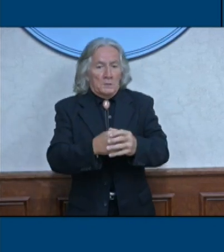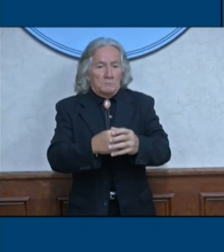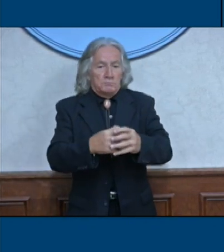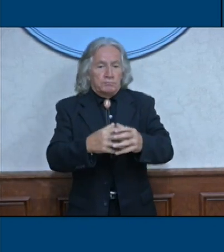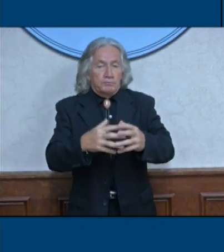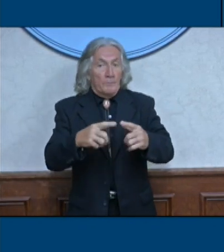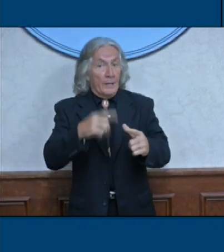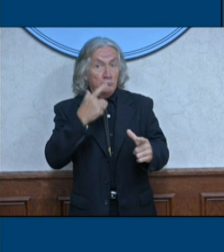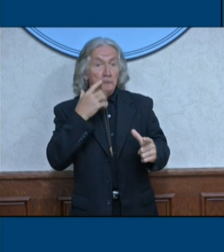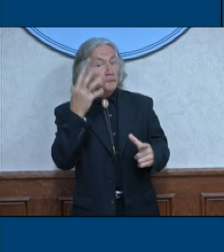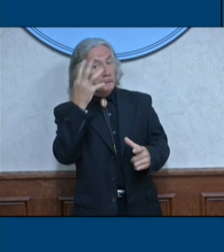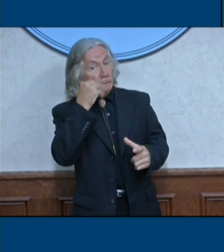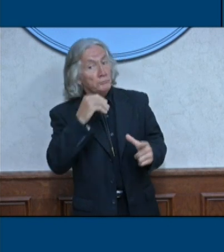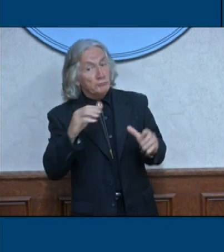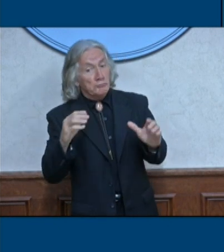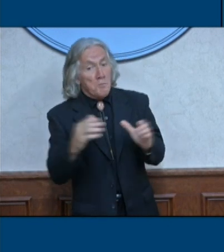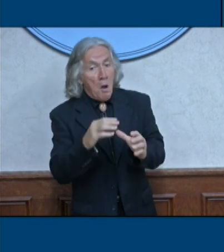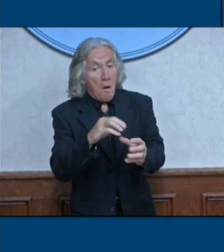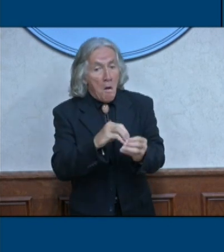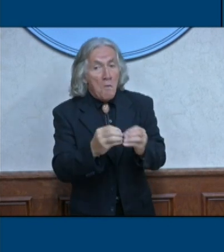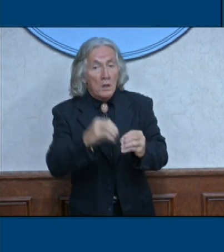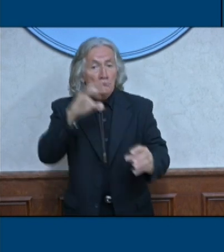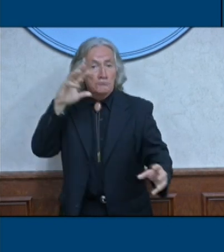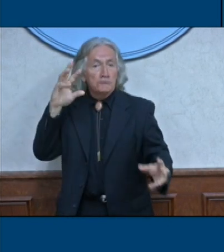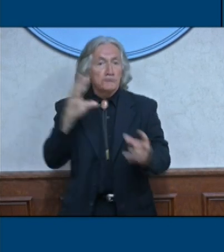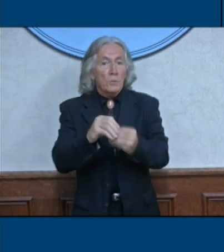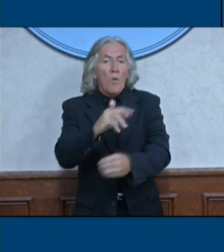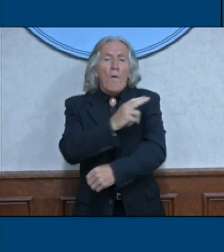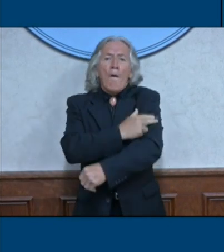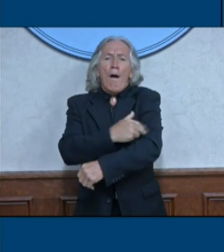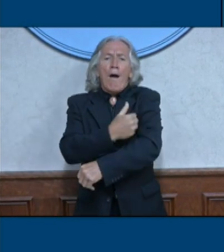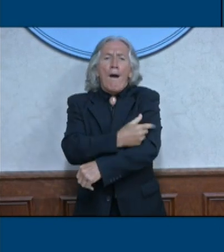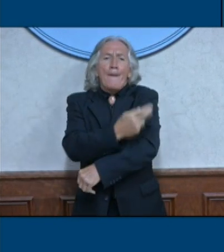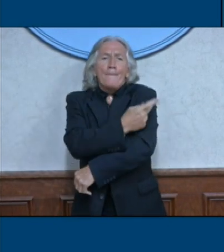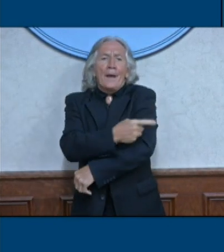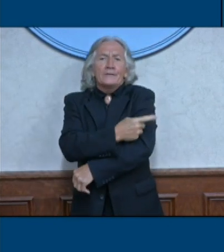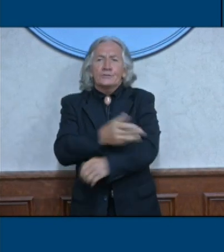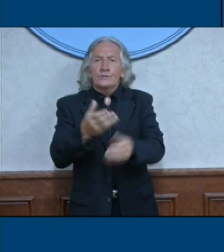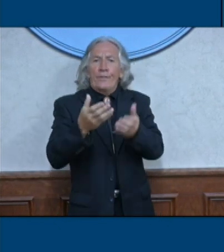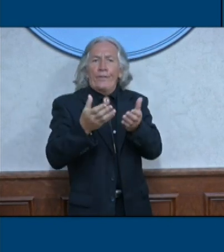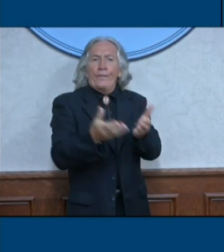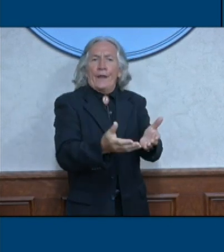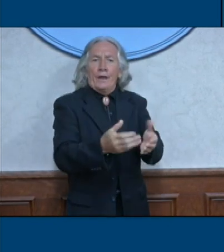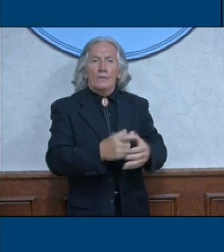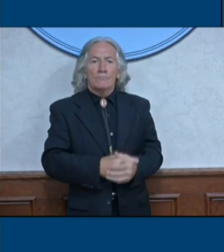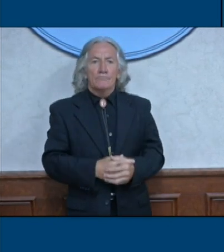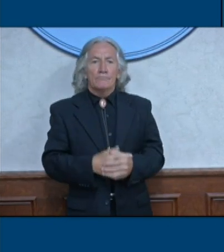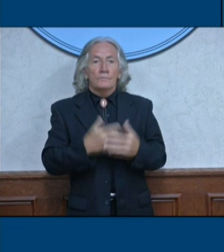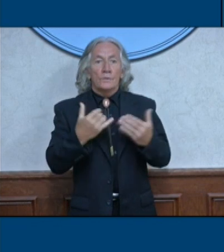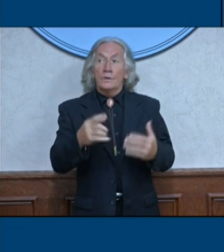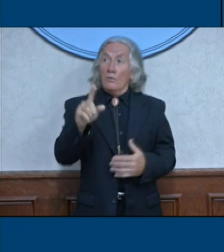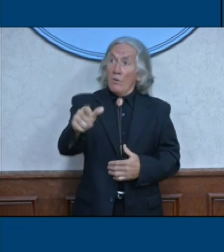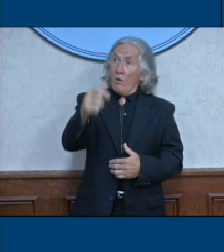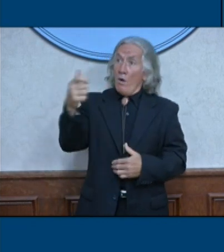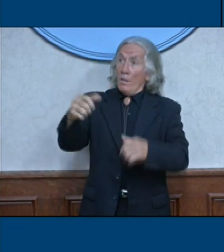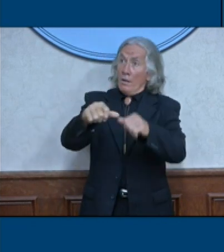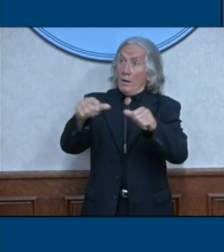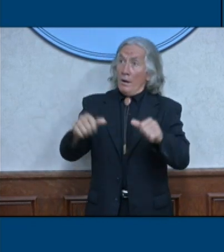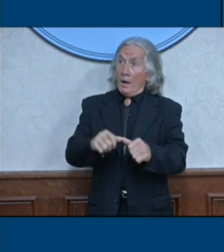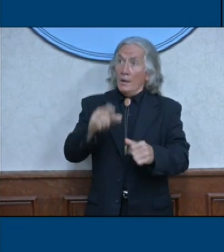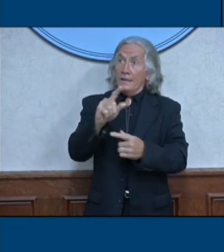a pretty small number of the total hospital patients that are in this particular area. Another very large area